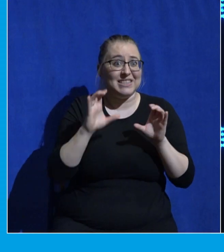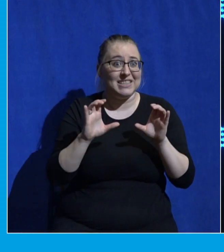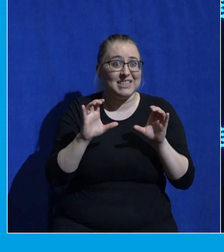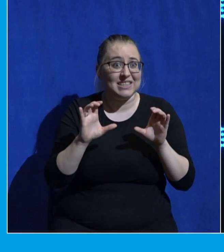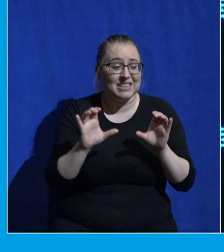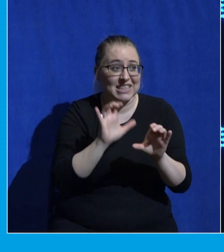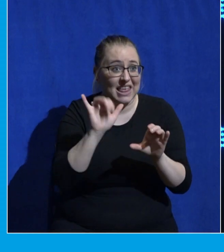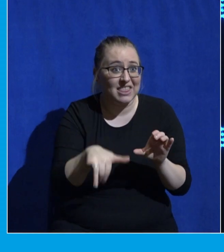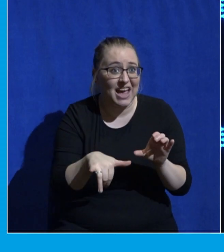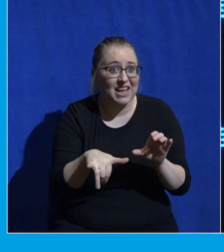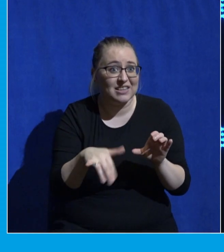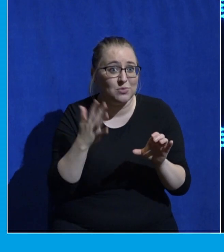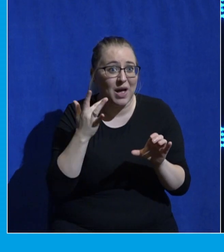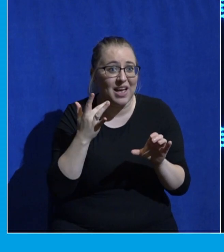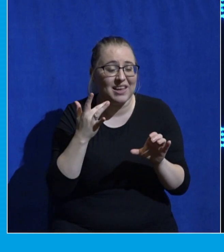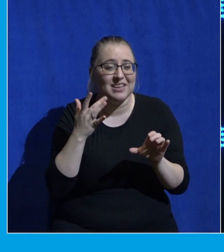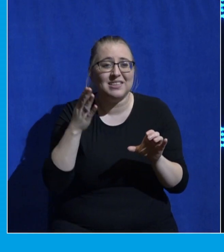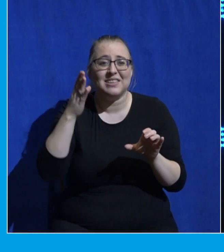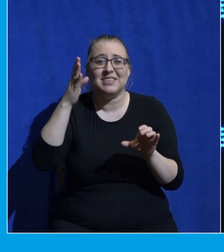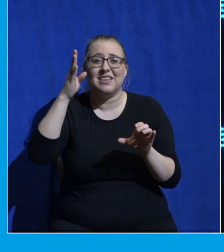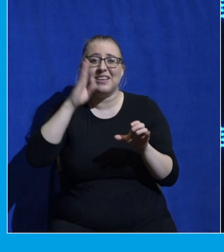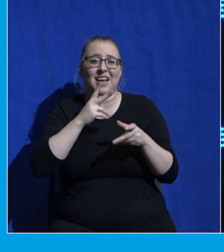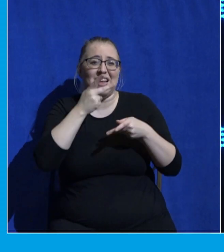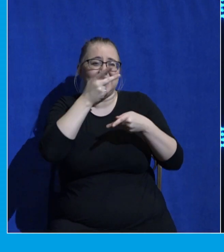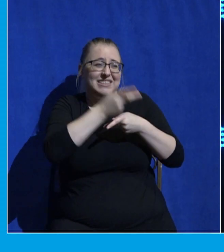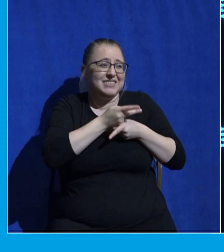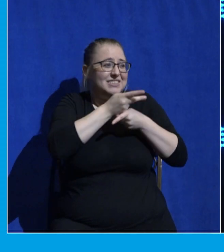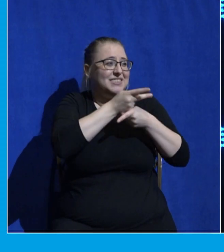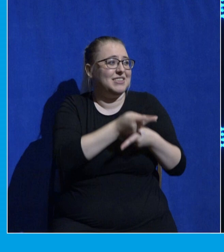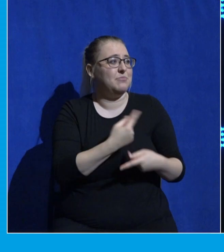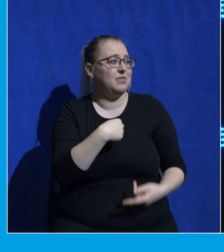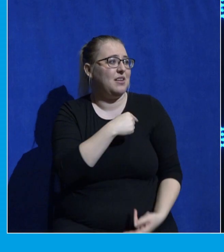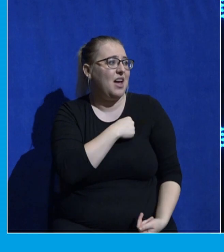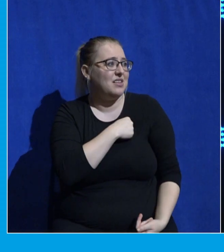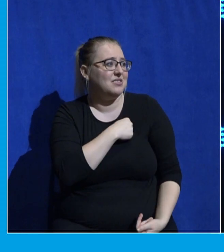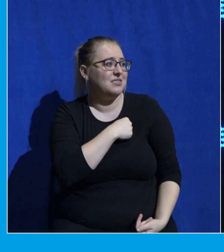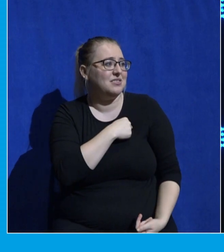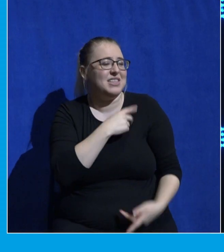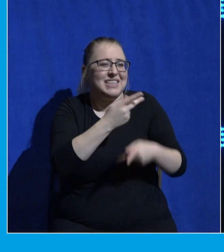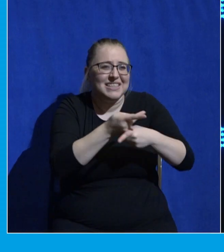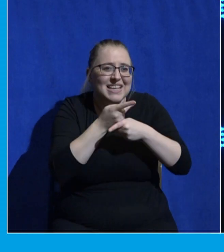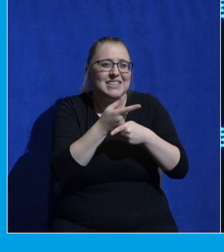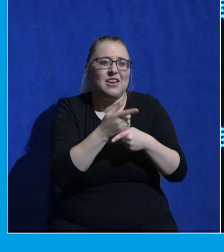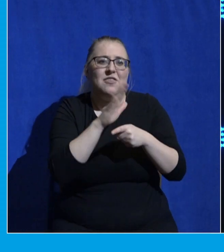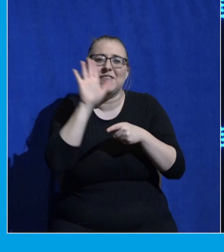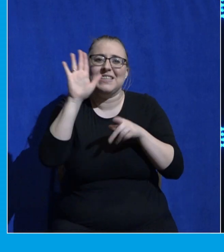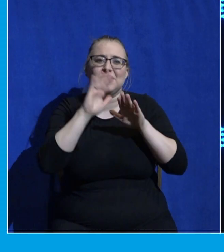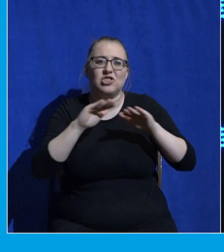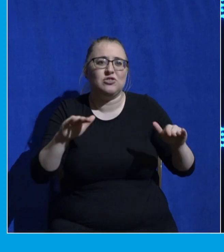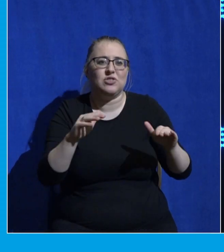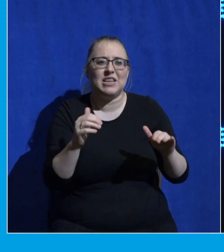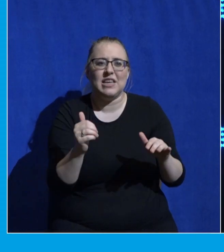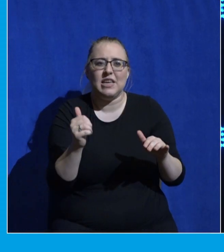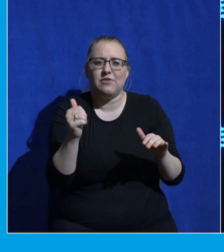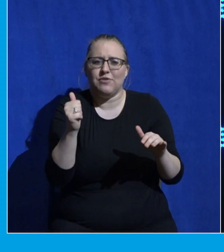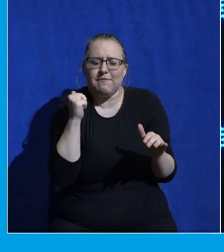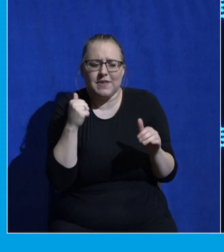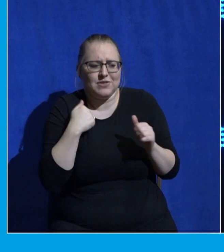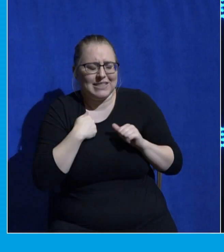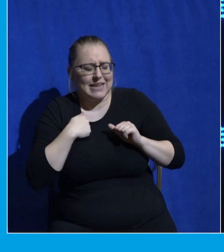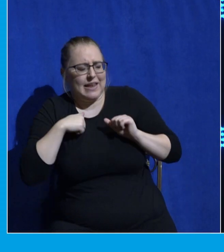keeper. He's a keeper to his children. He refused to give up on us, even though we deserve